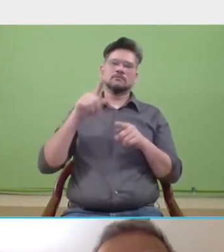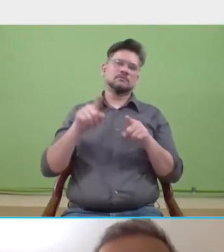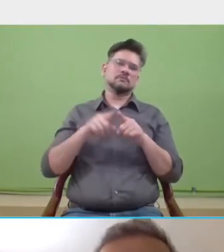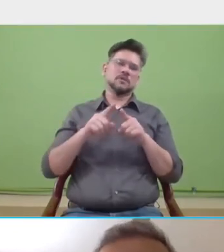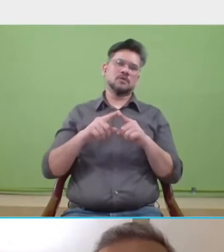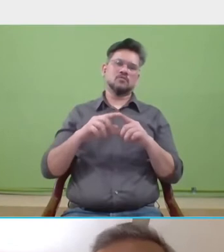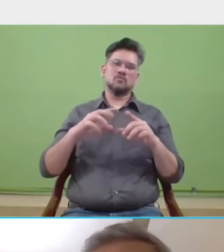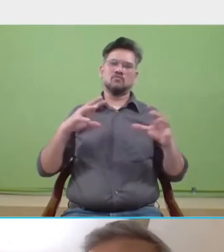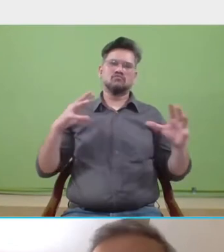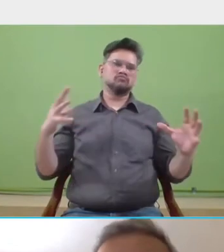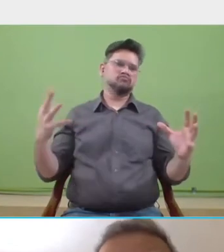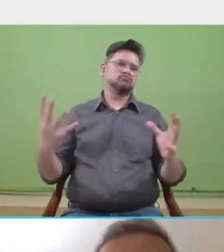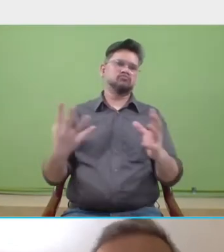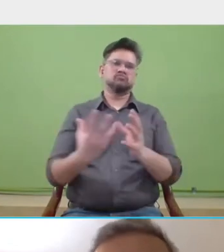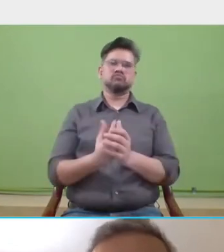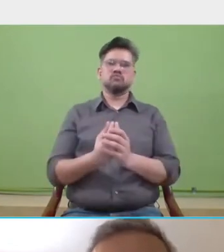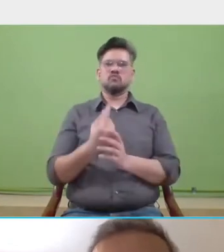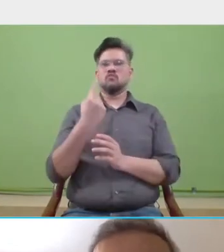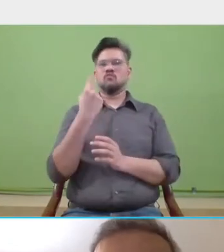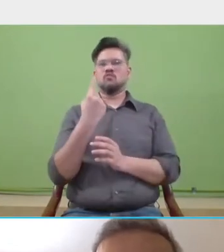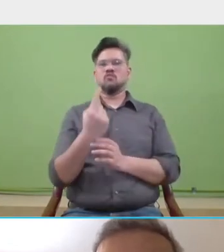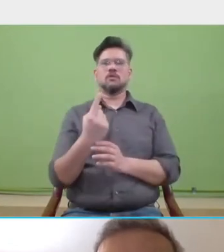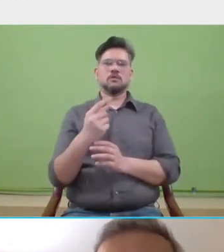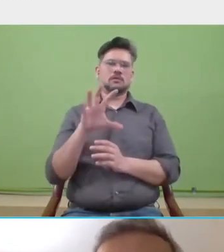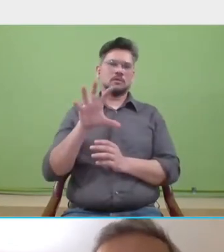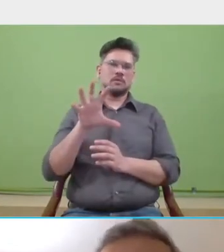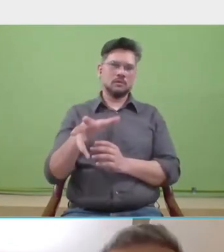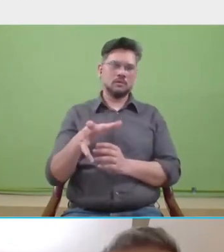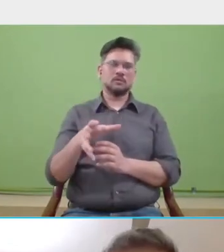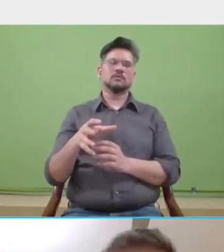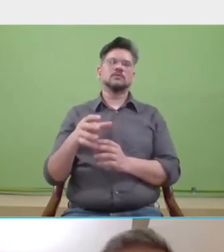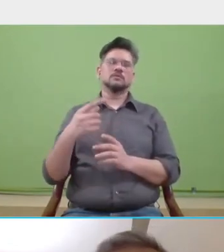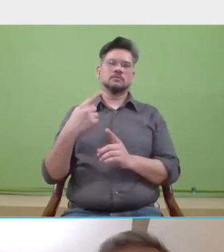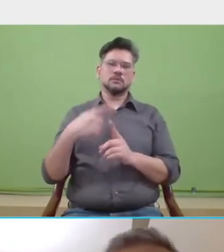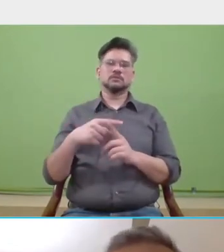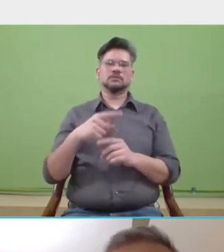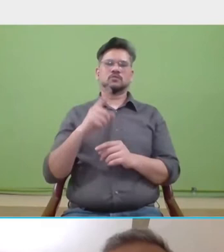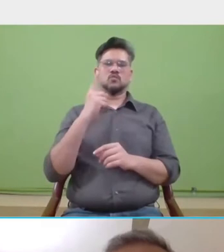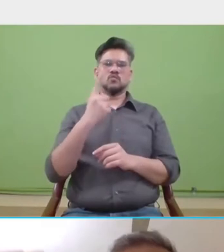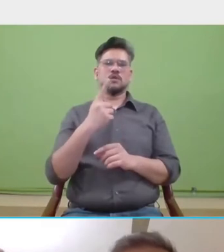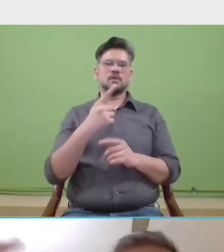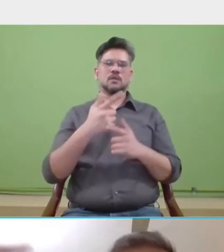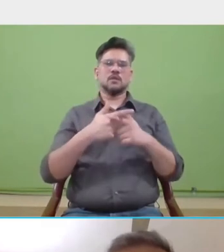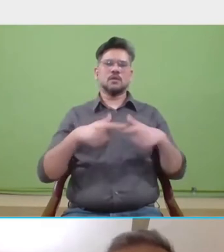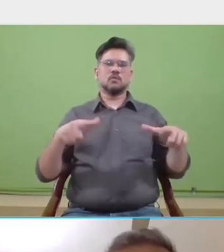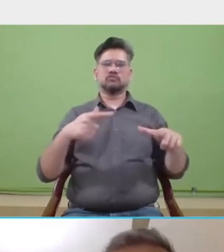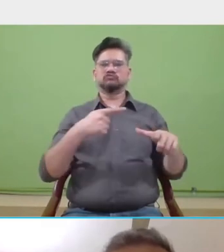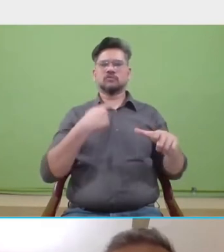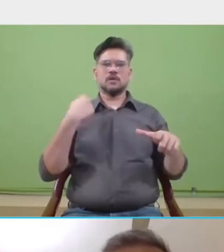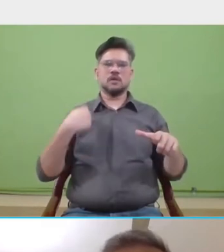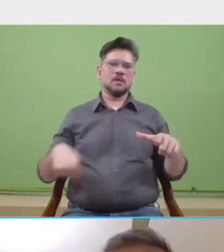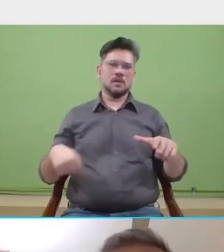uh homogeneous or you know monolingual speakers like mandarin but that's not true of course you have in the north of china